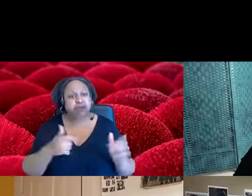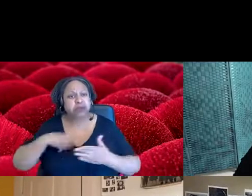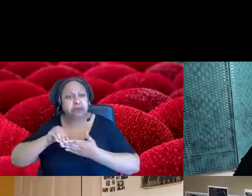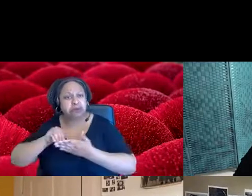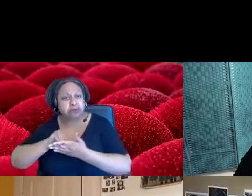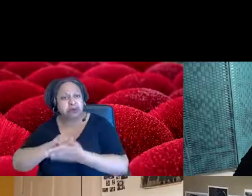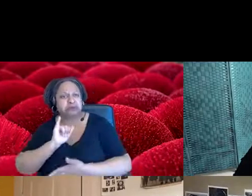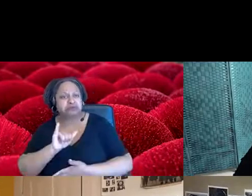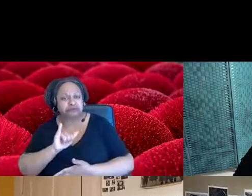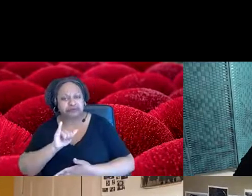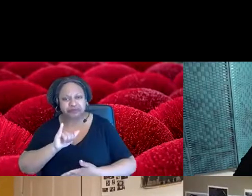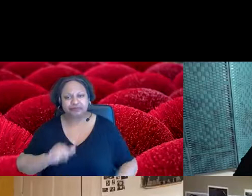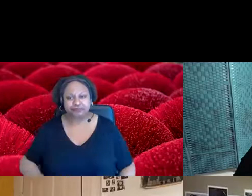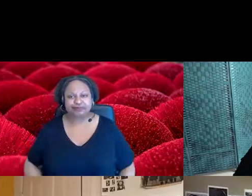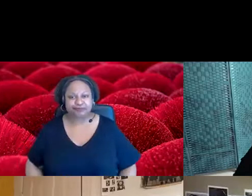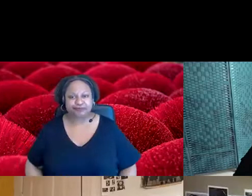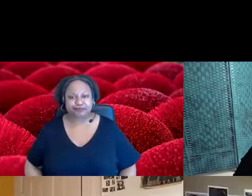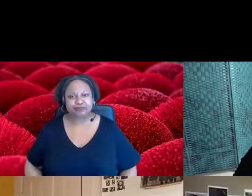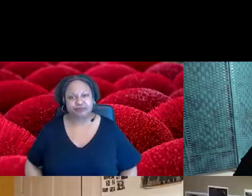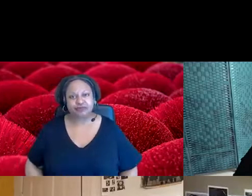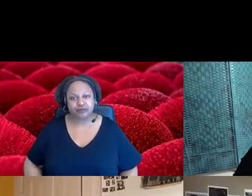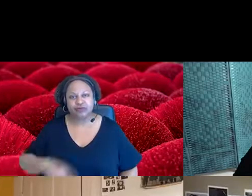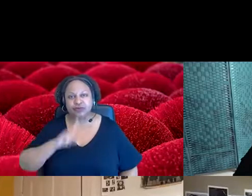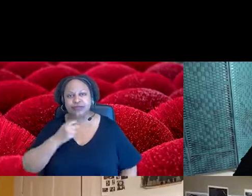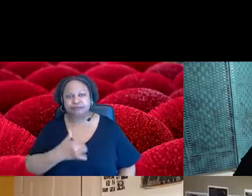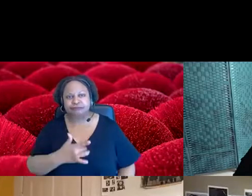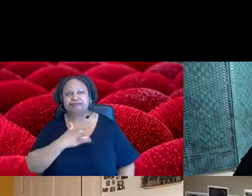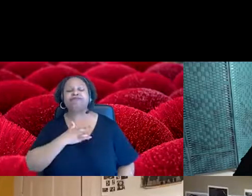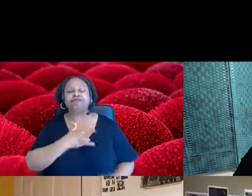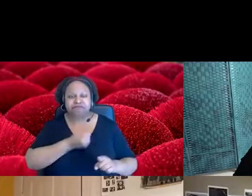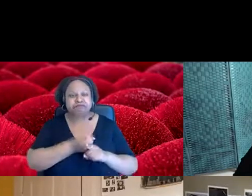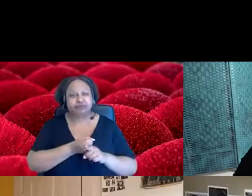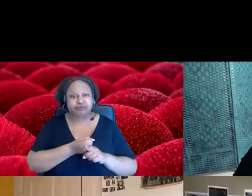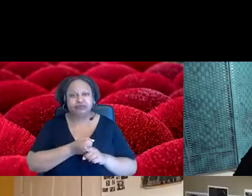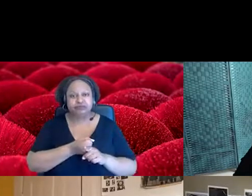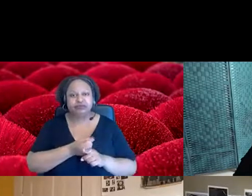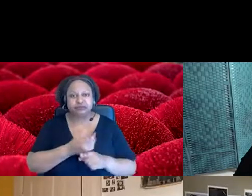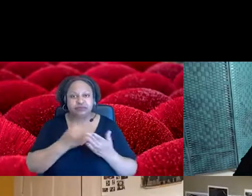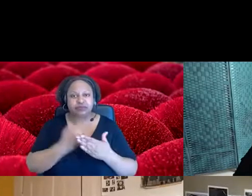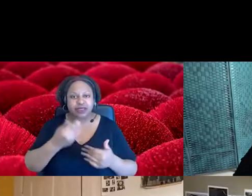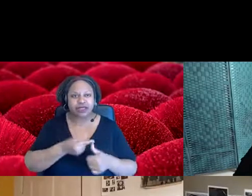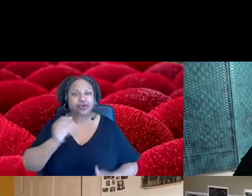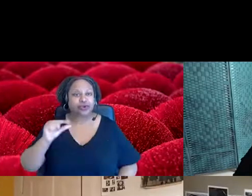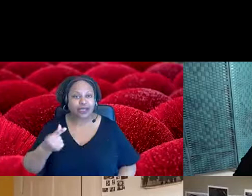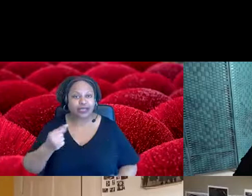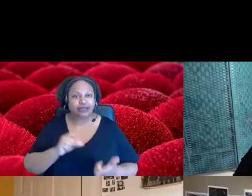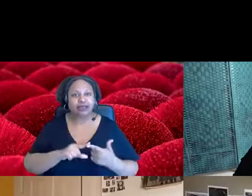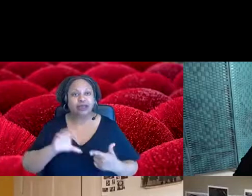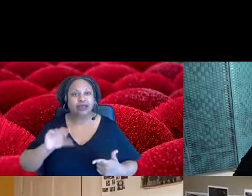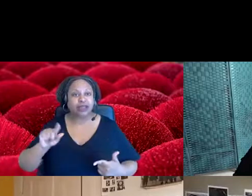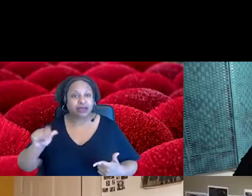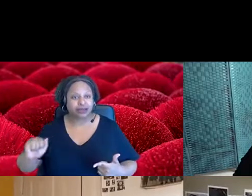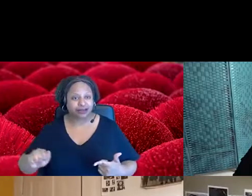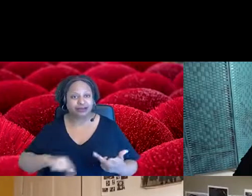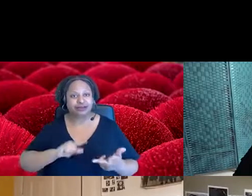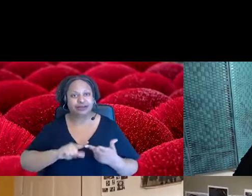notes, and it's really, really resonates. And I want to thank Greg, Claudia, and Augusta for